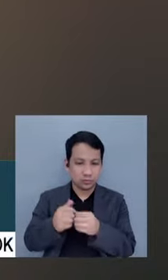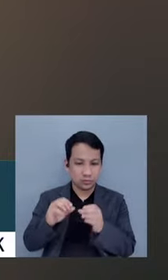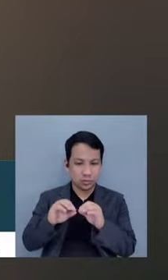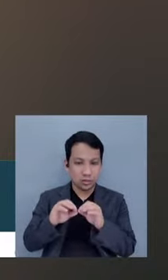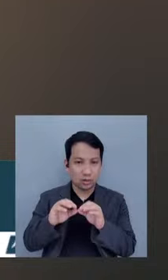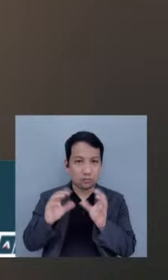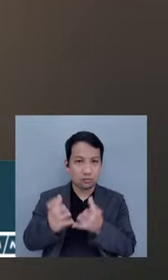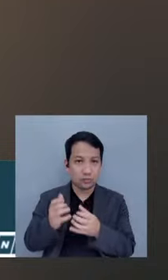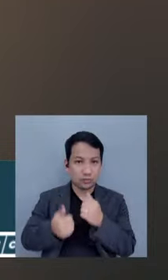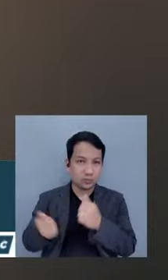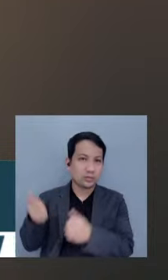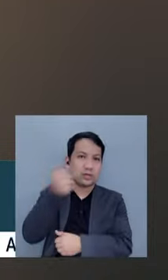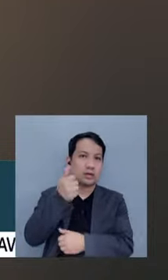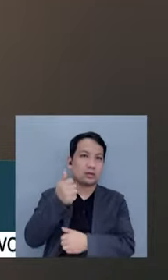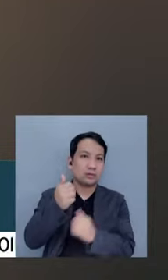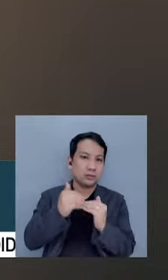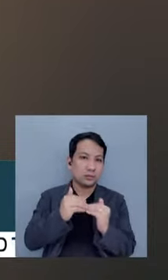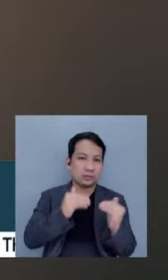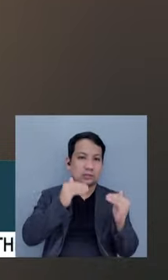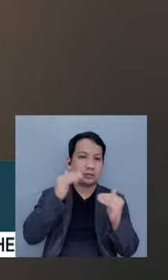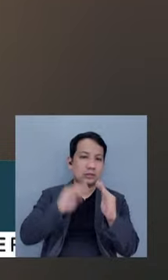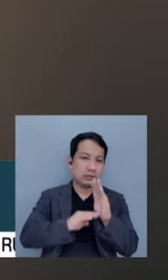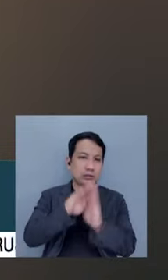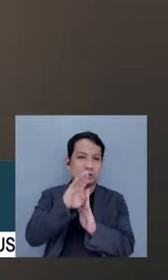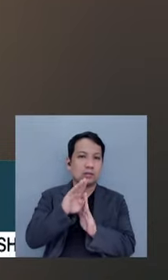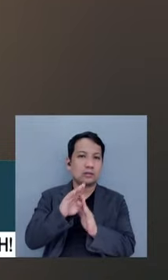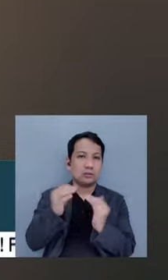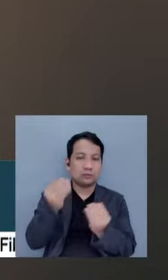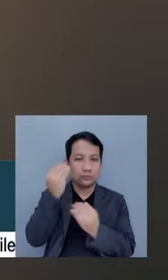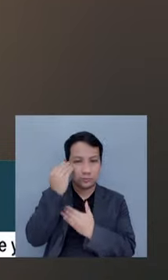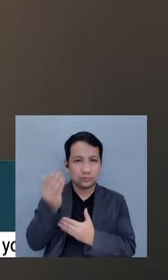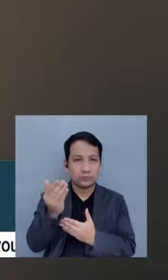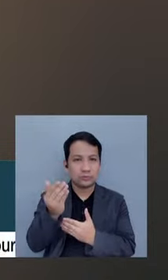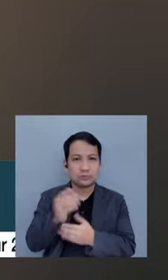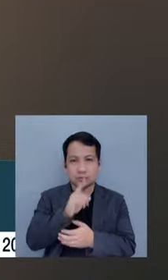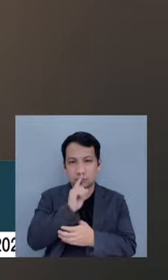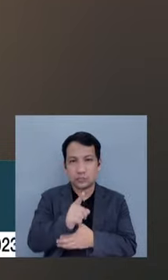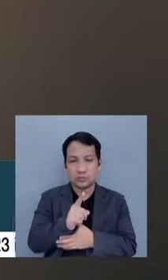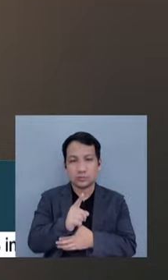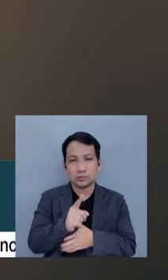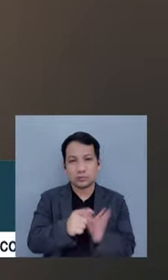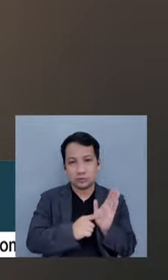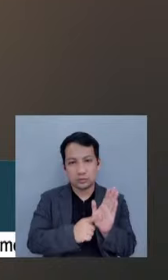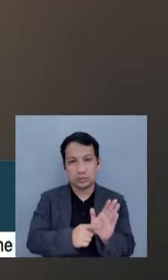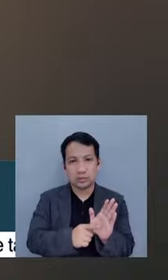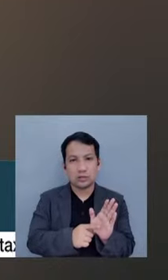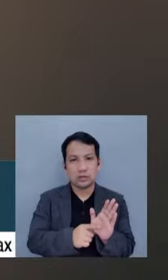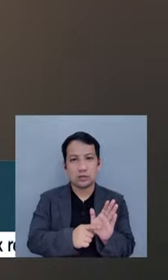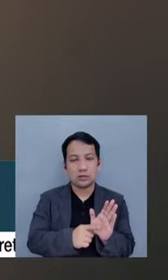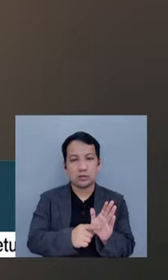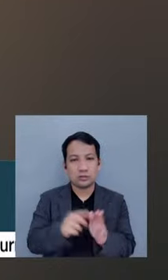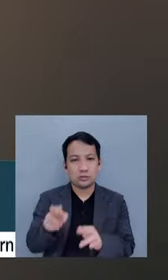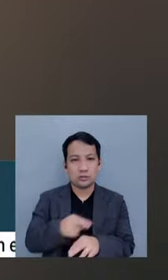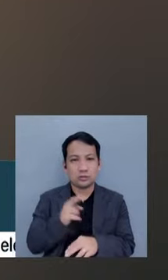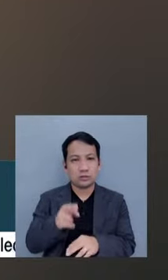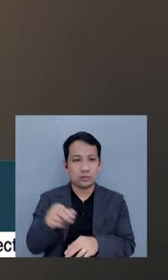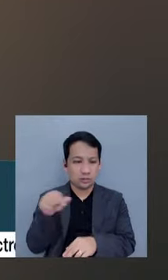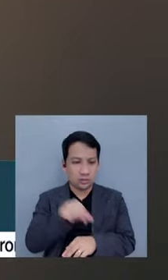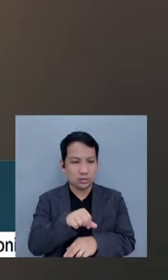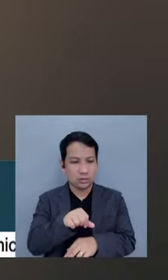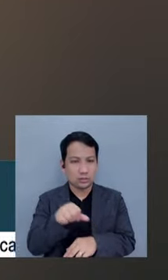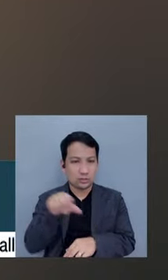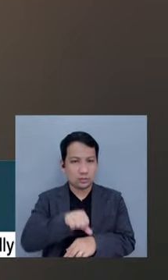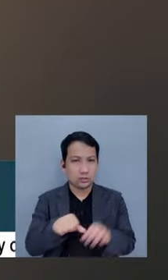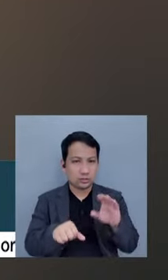go up. Now, on their way to the finals, they also had some really good wins. In the round of 16, they beat Celine Nayef of Switzerland